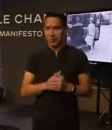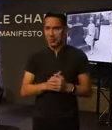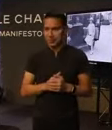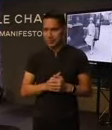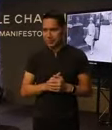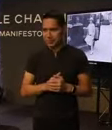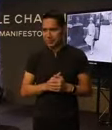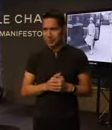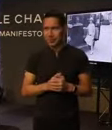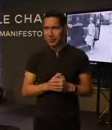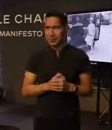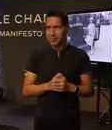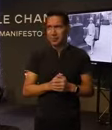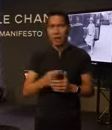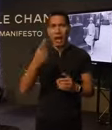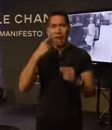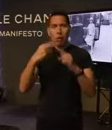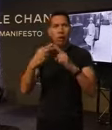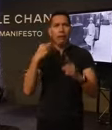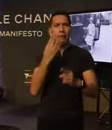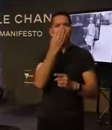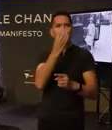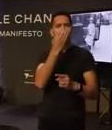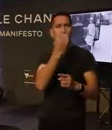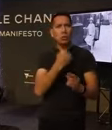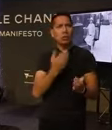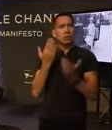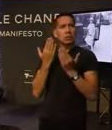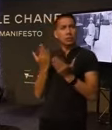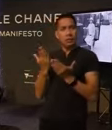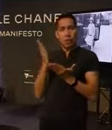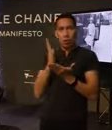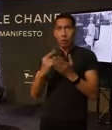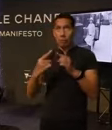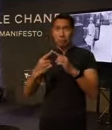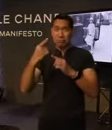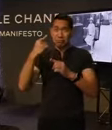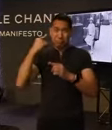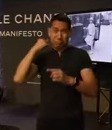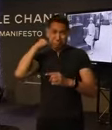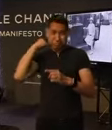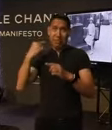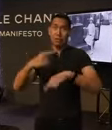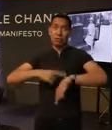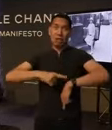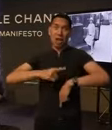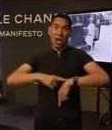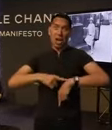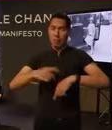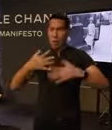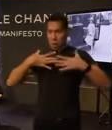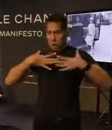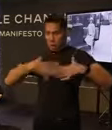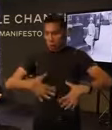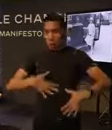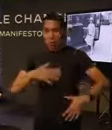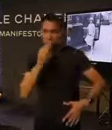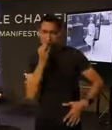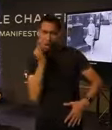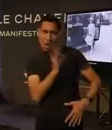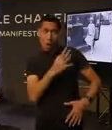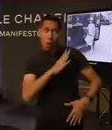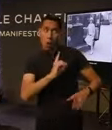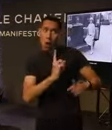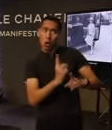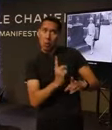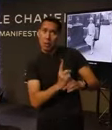Just looking at the images behind us and the specifics of those early days and what she introduced, would you both like to sort of comment, I